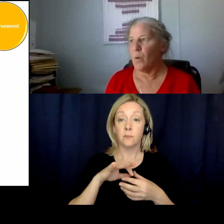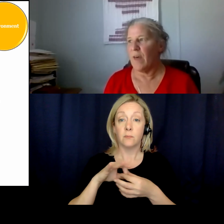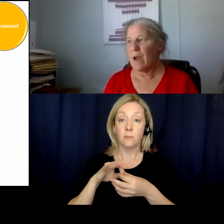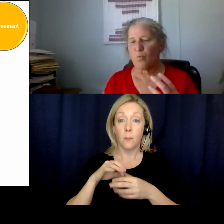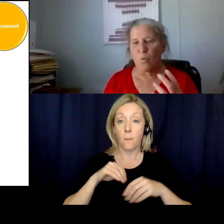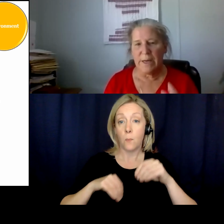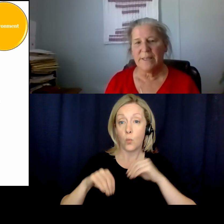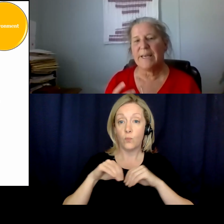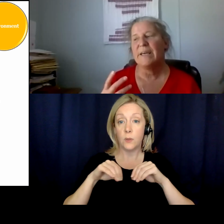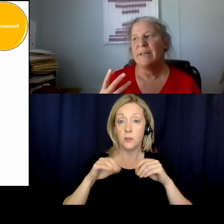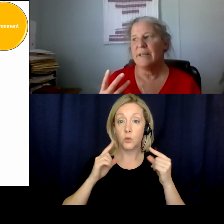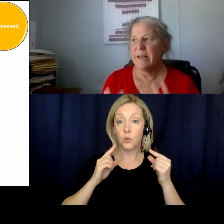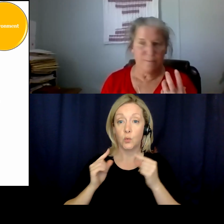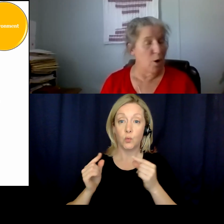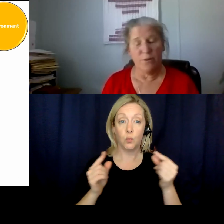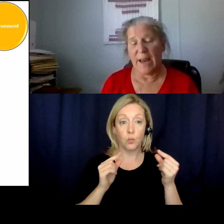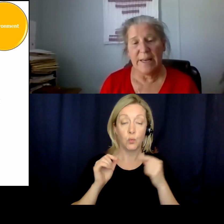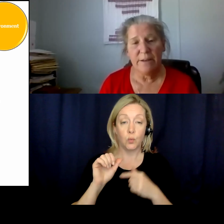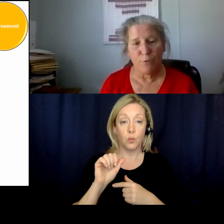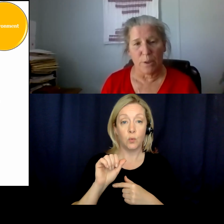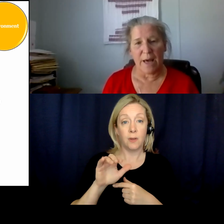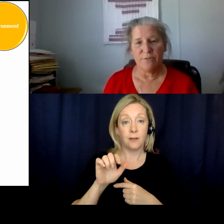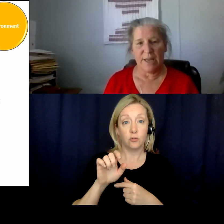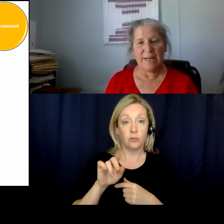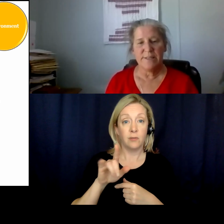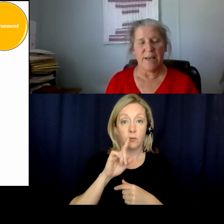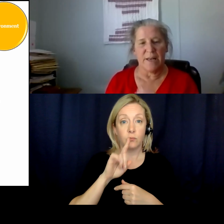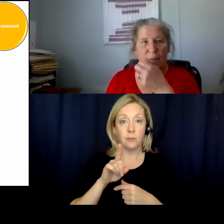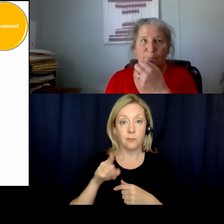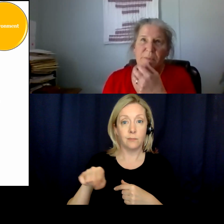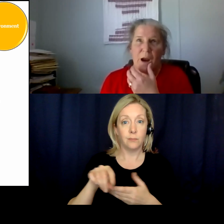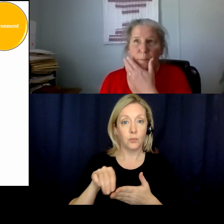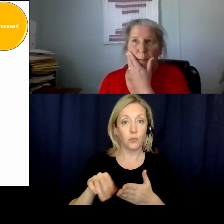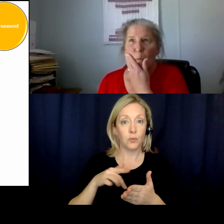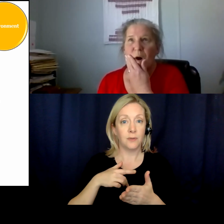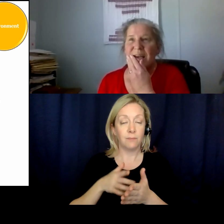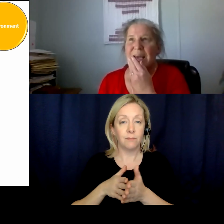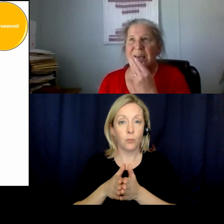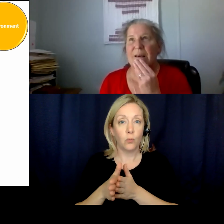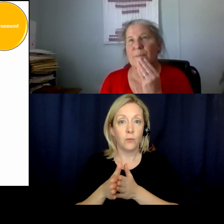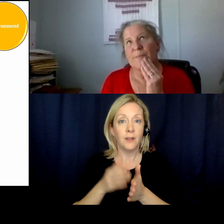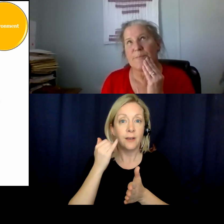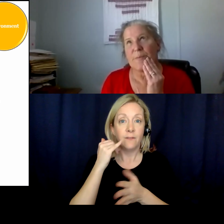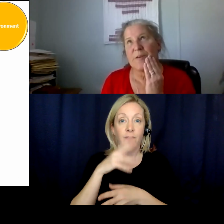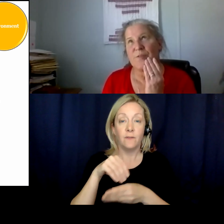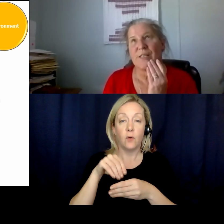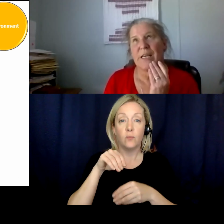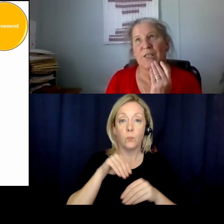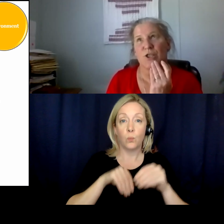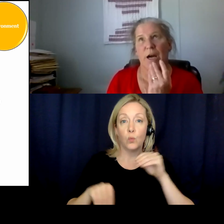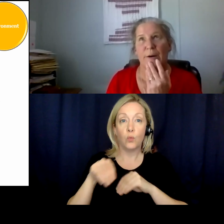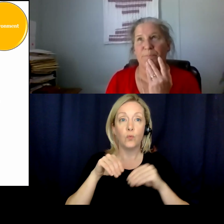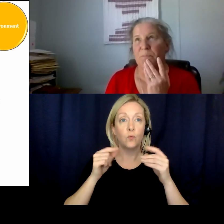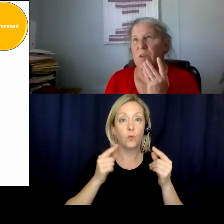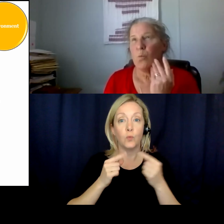You know, that really is motivating for a lot of kids. And I remember one kid that I used to